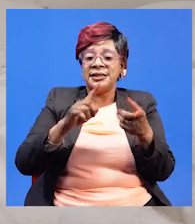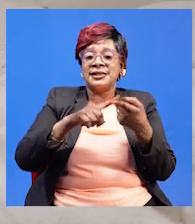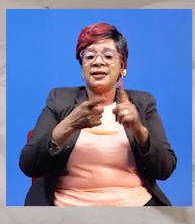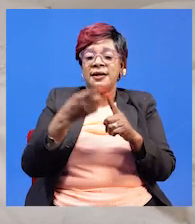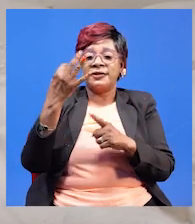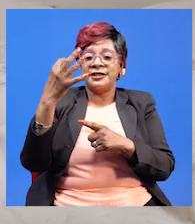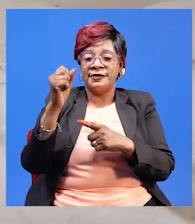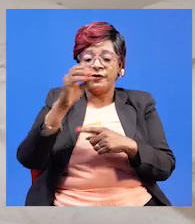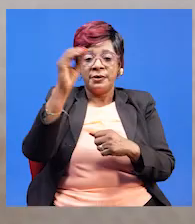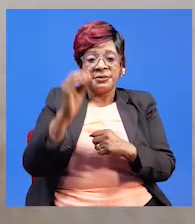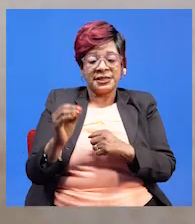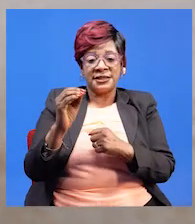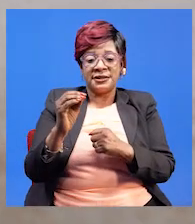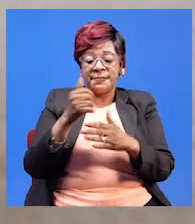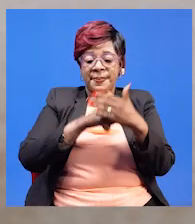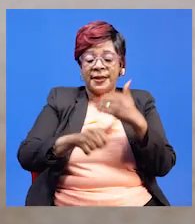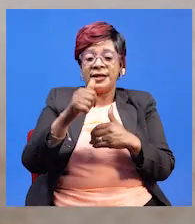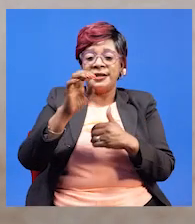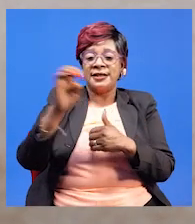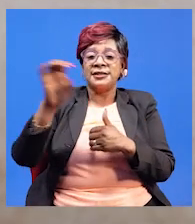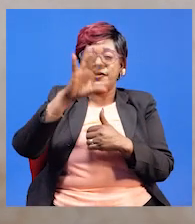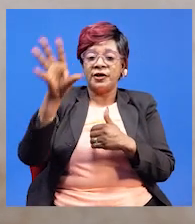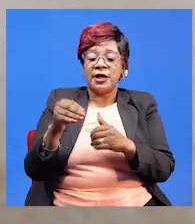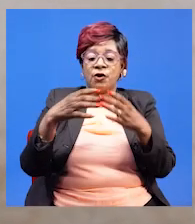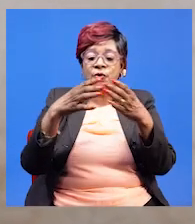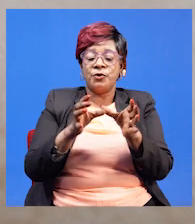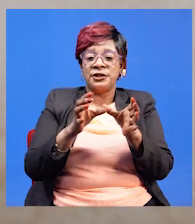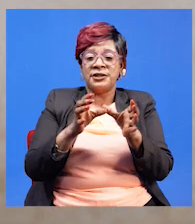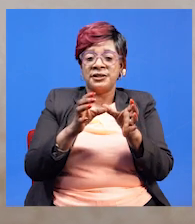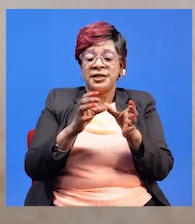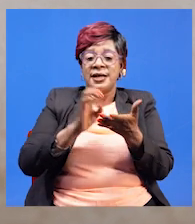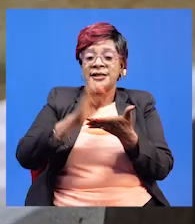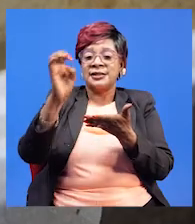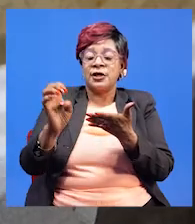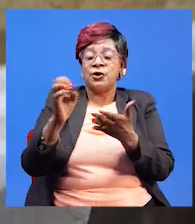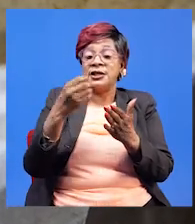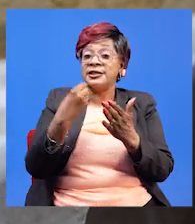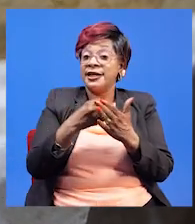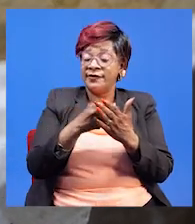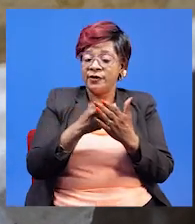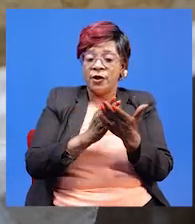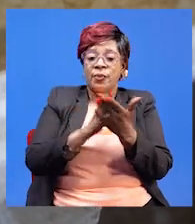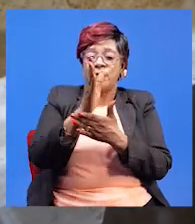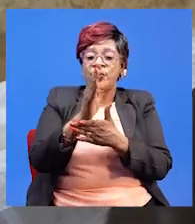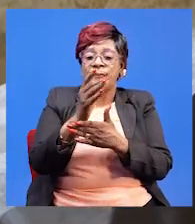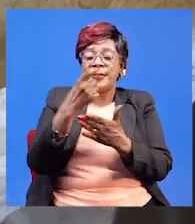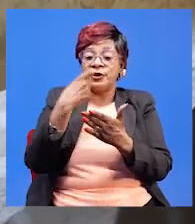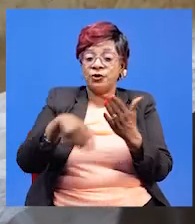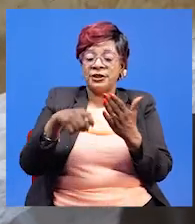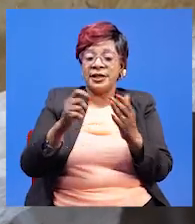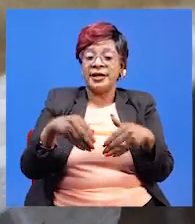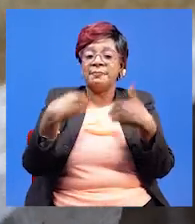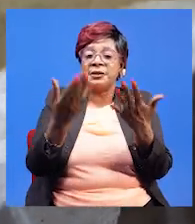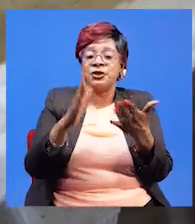standard 35% under the East African Community's Common External Tariff through the Duty